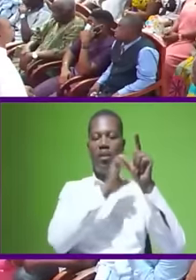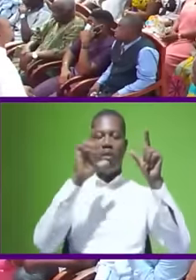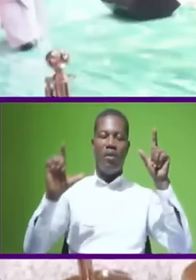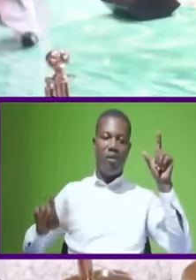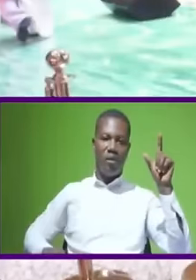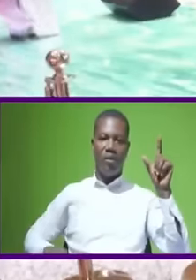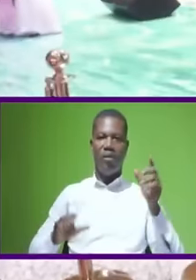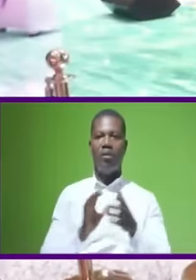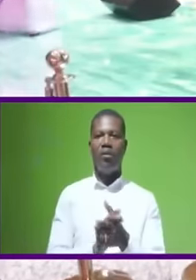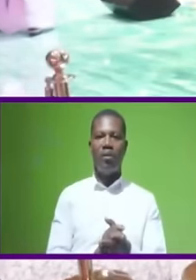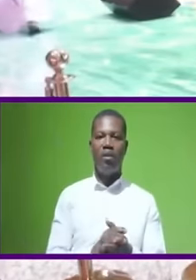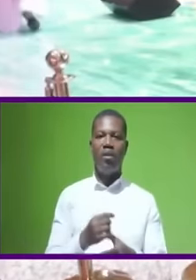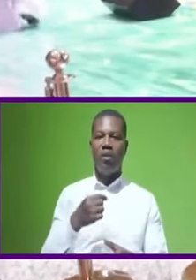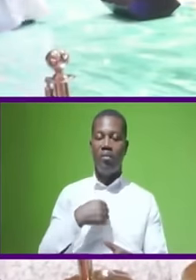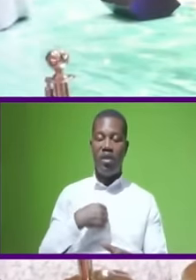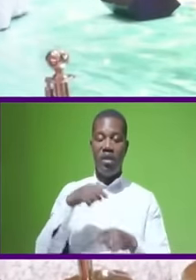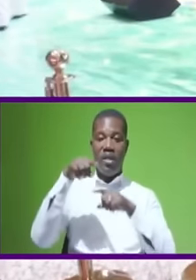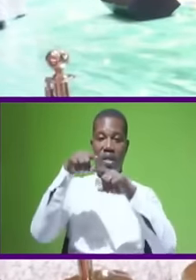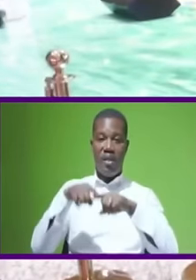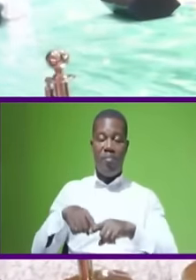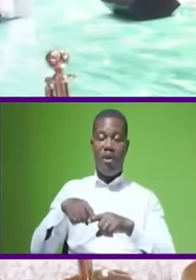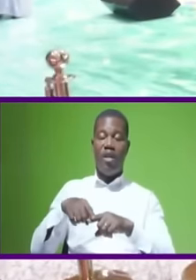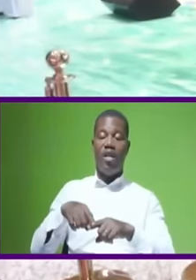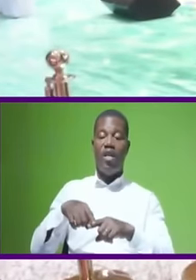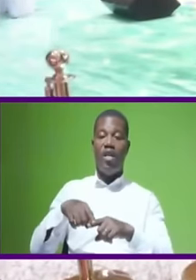Hallelujah. Na megina nesho.